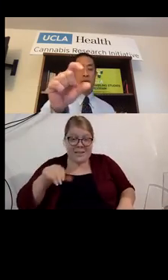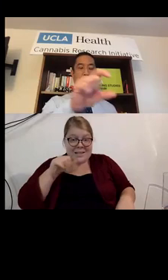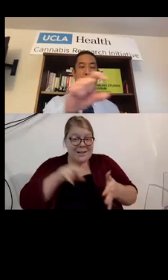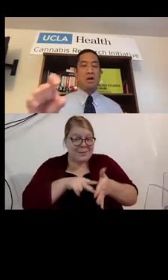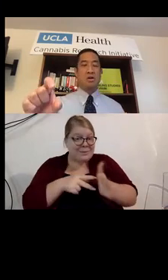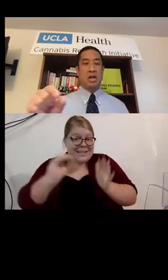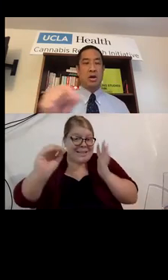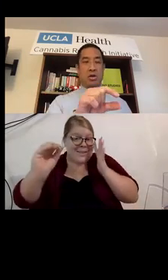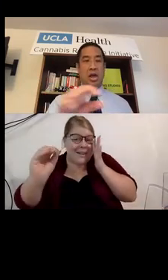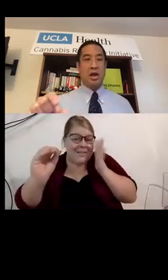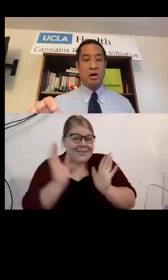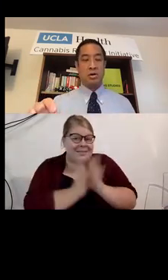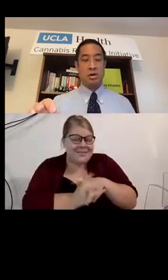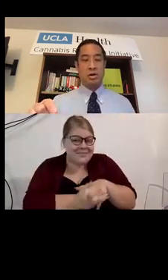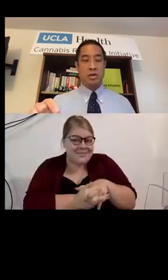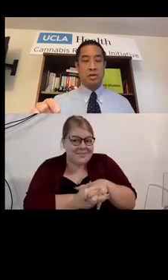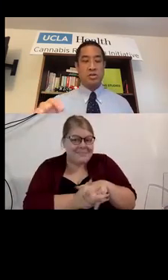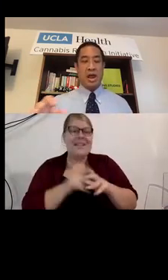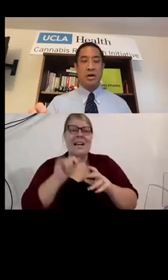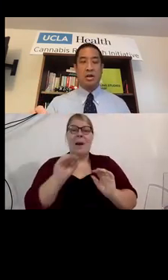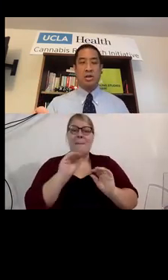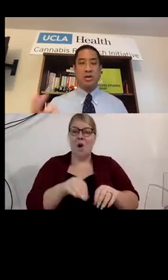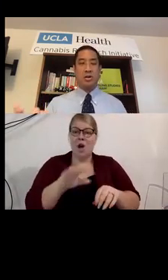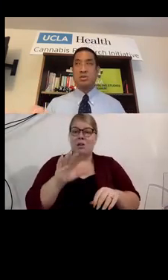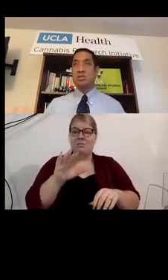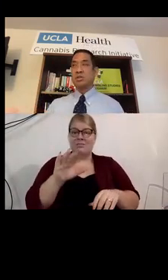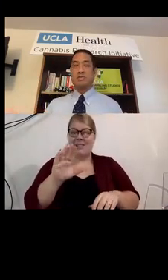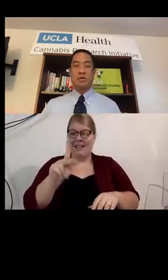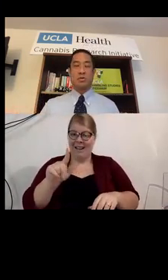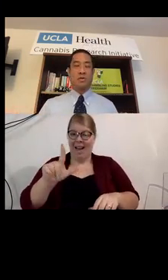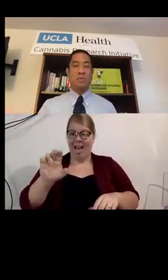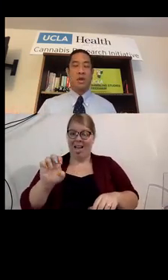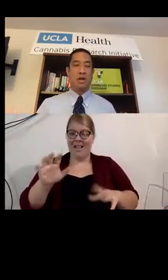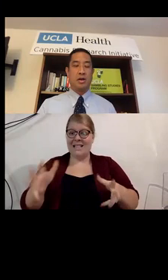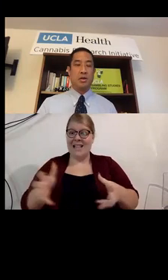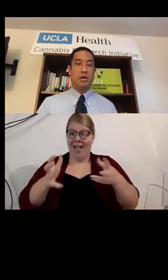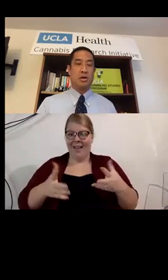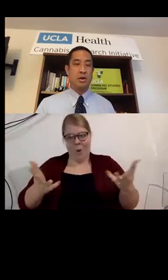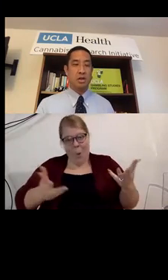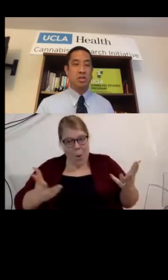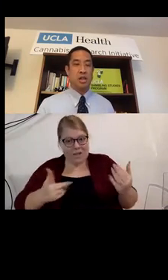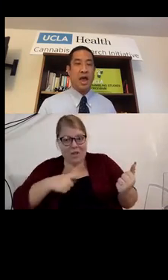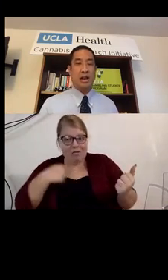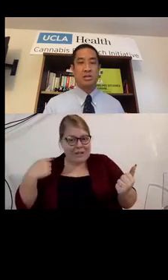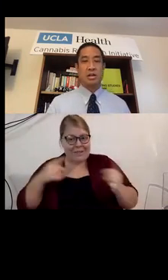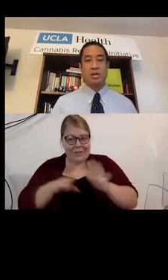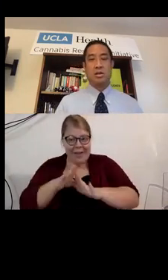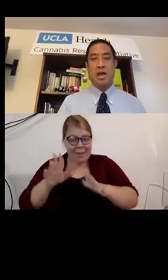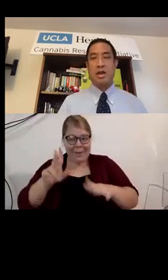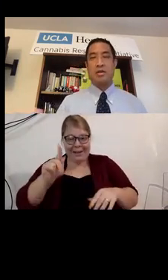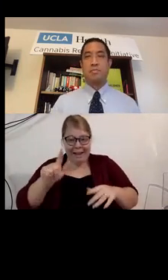put broccoli or kale salads under, what's the risk of you developing an addiction to that? It's